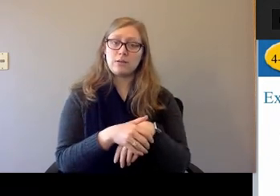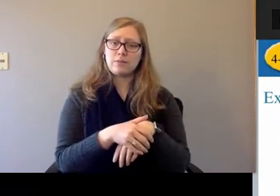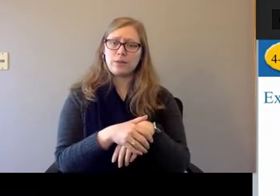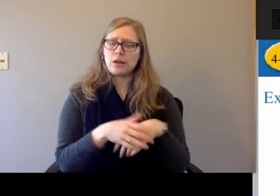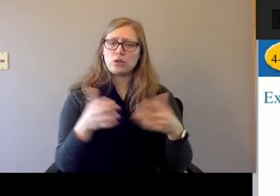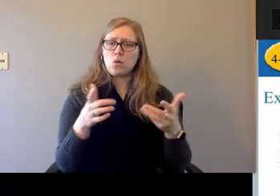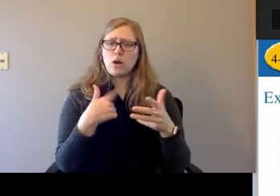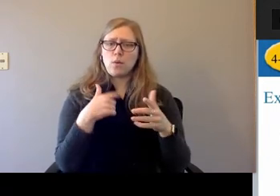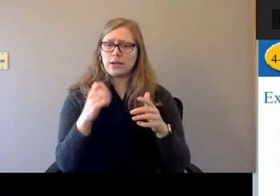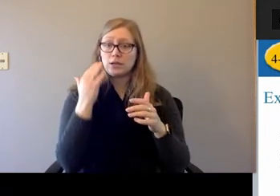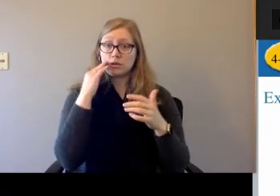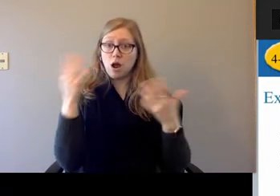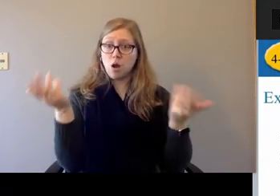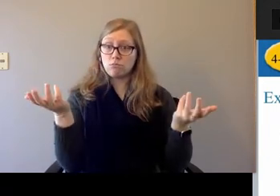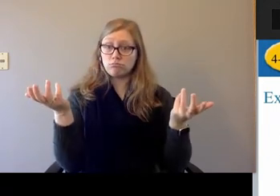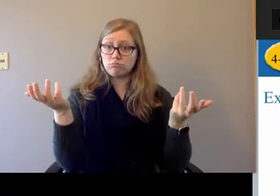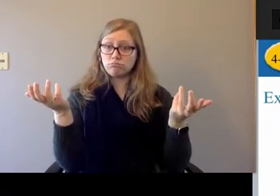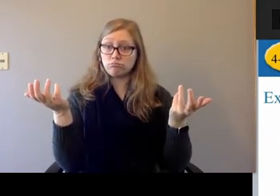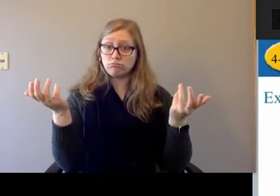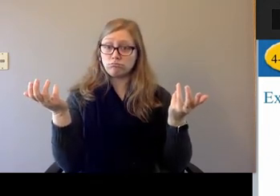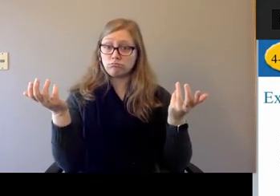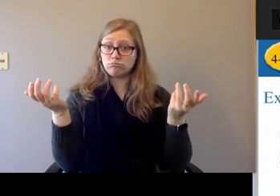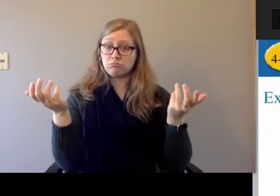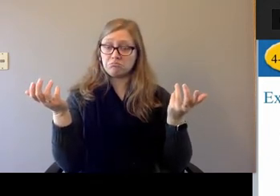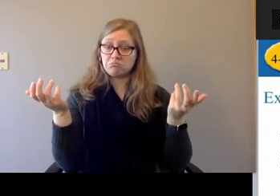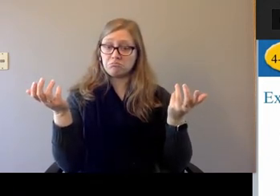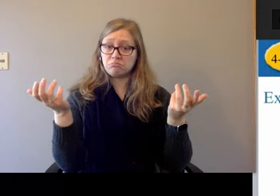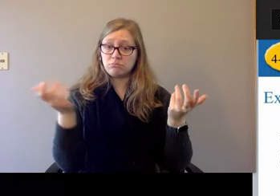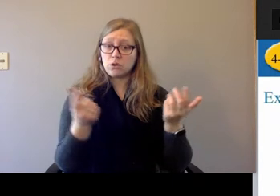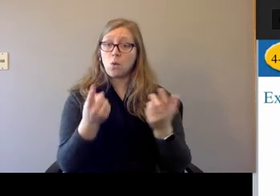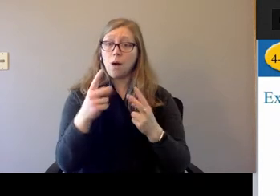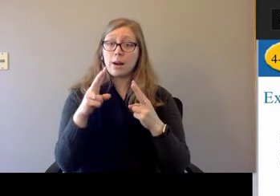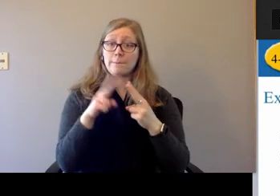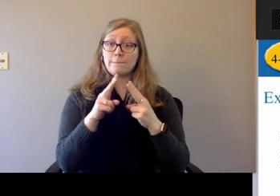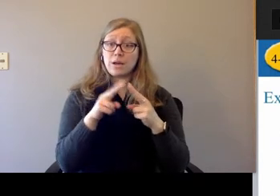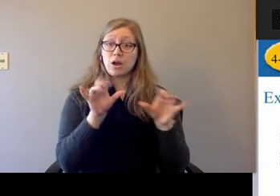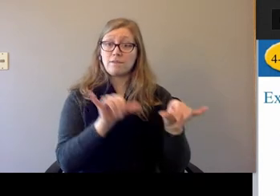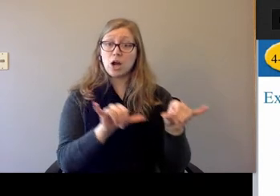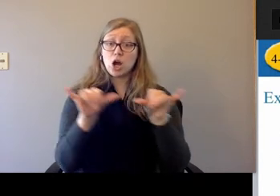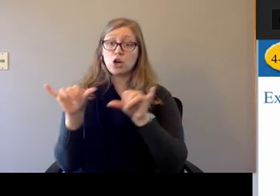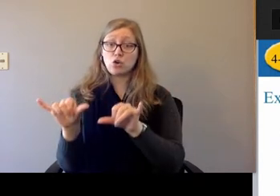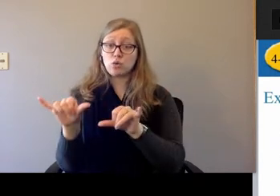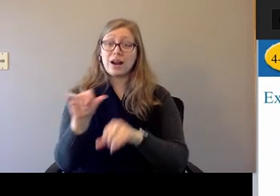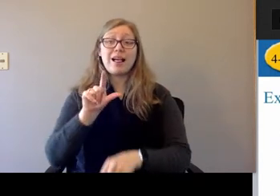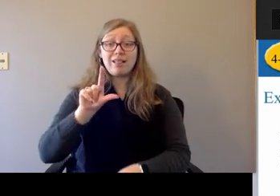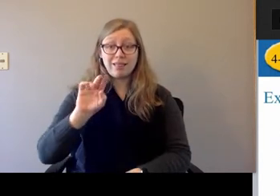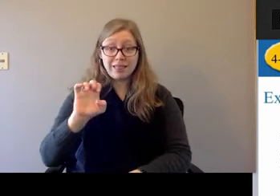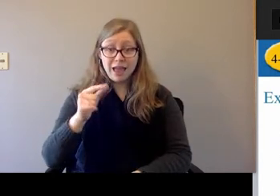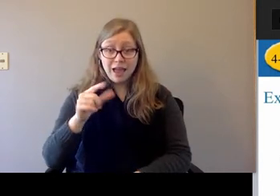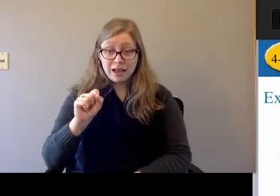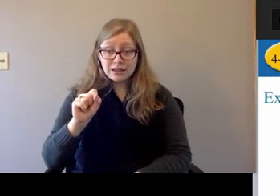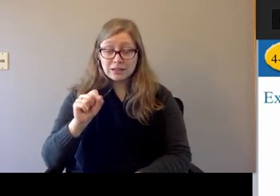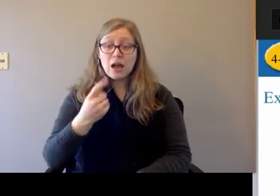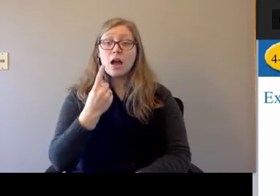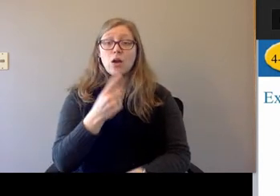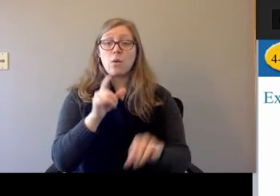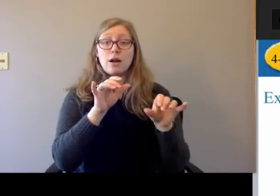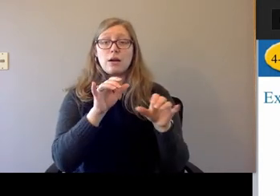know one pair of congruent legs and one pair